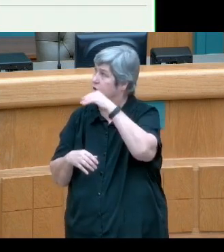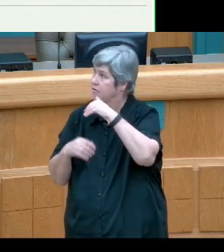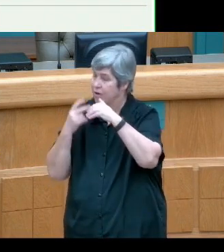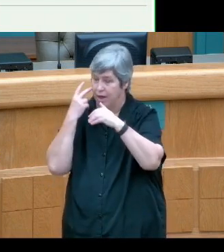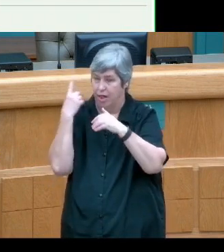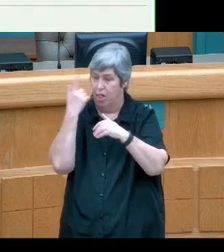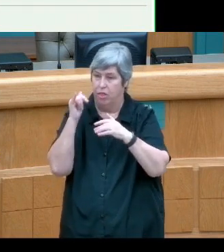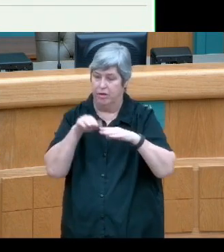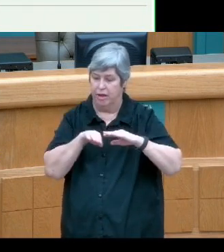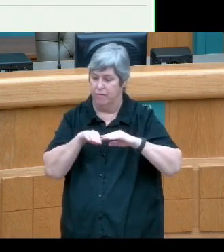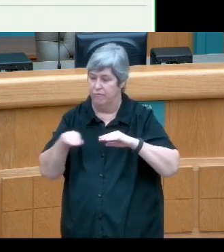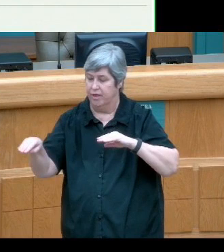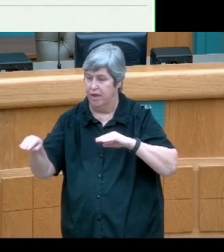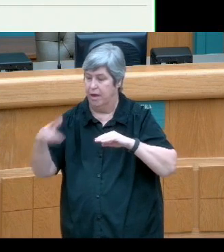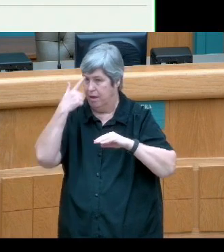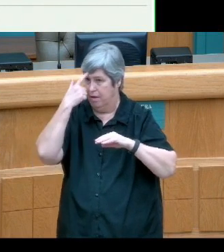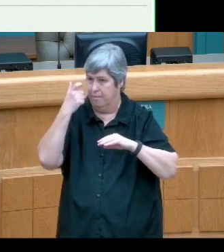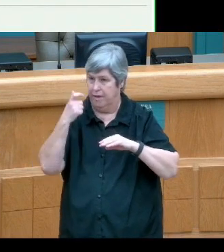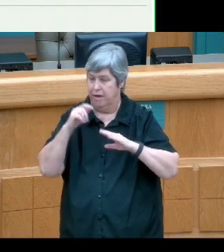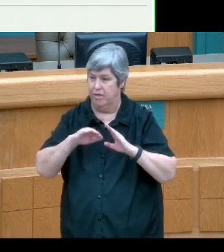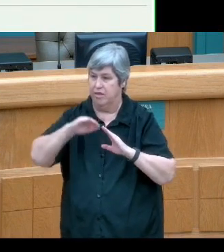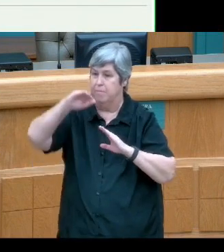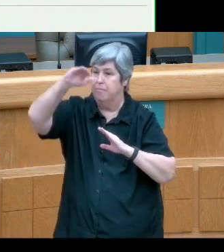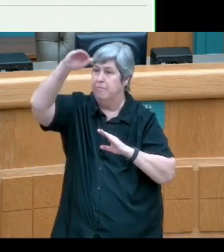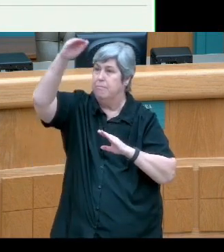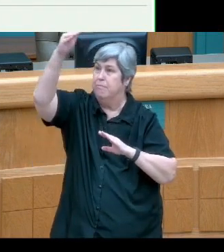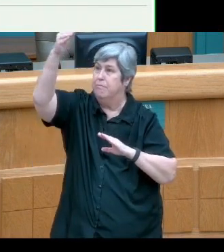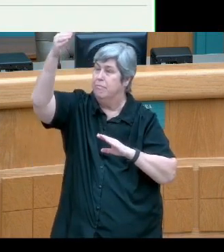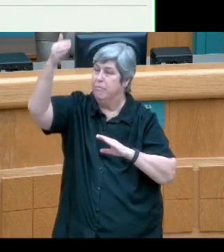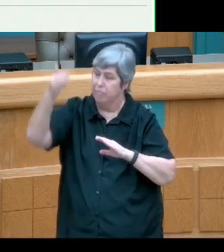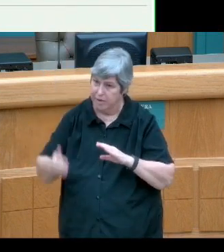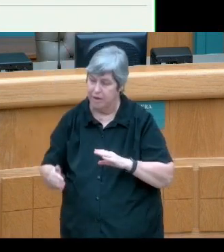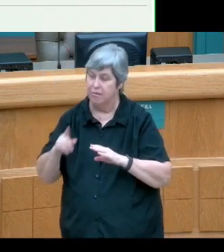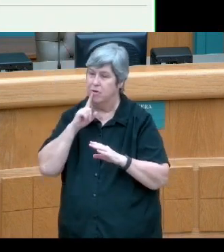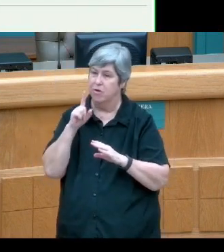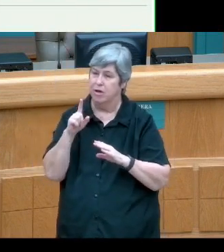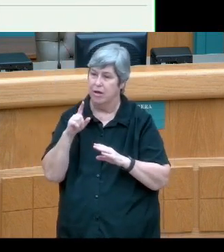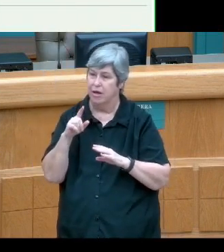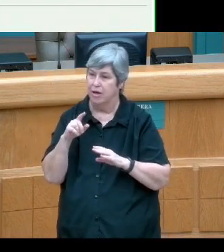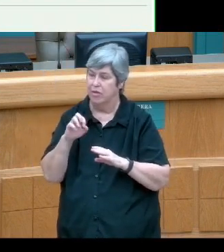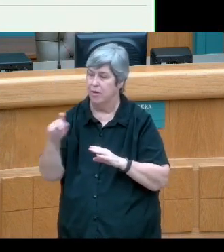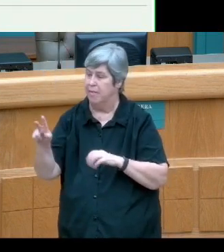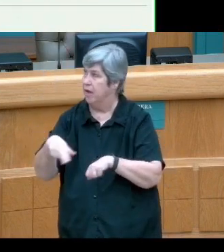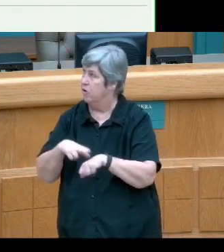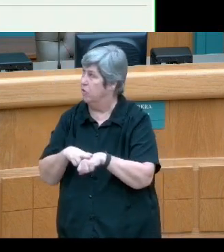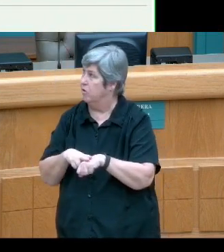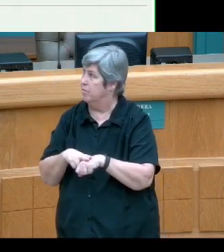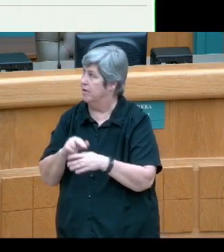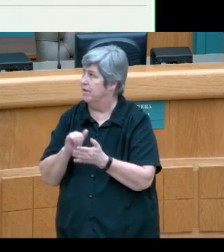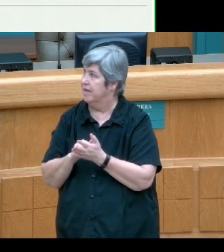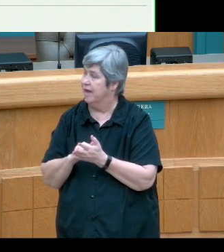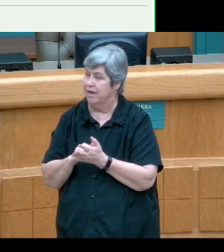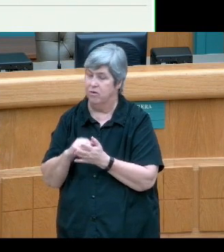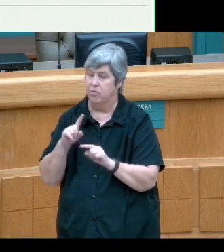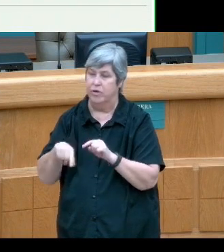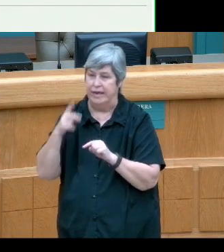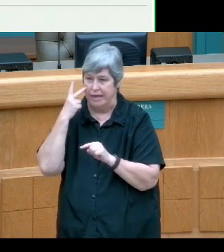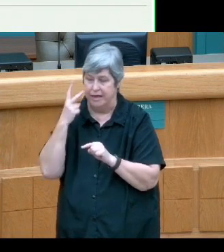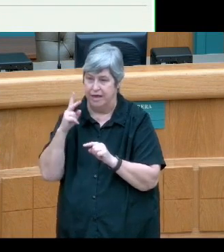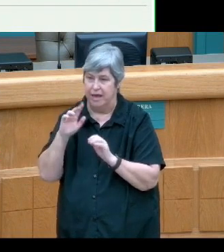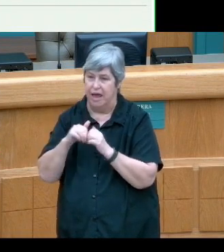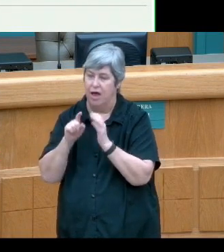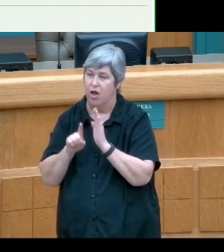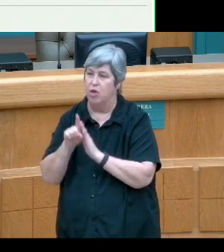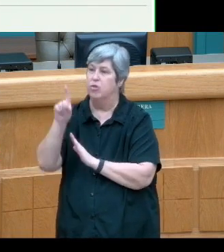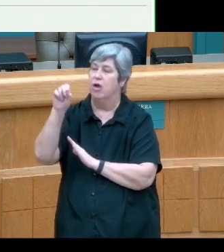looked like a flat line because the peak was so high on the go back to normal that you couldn't really see how tall